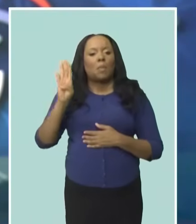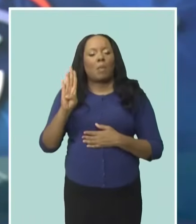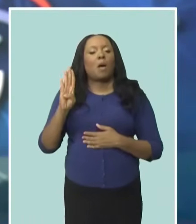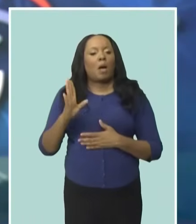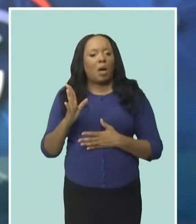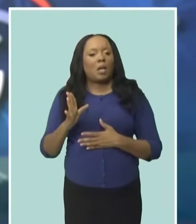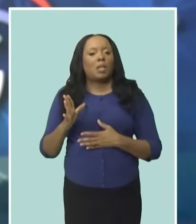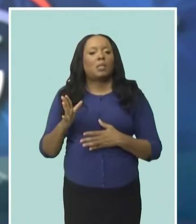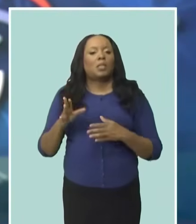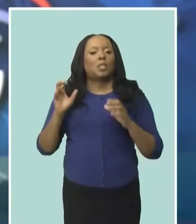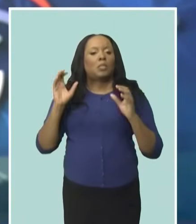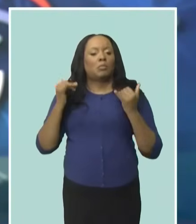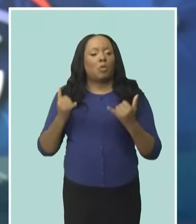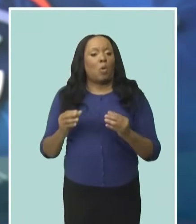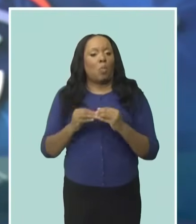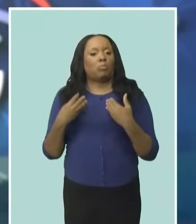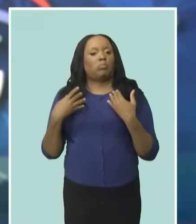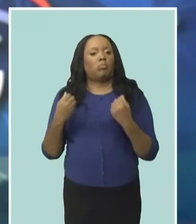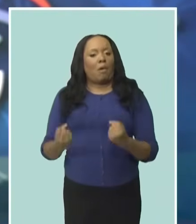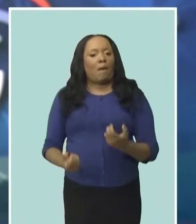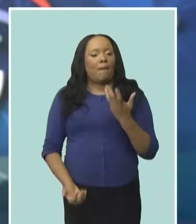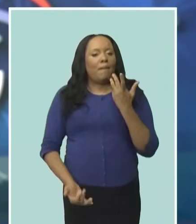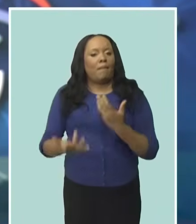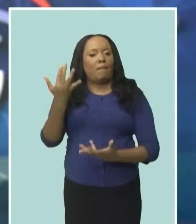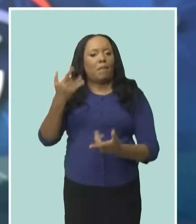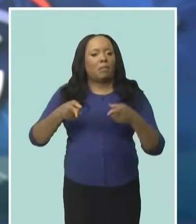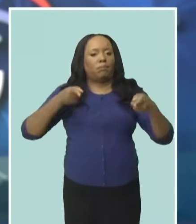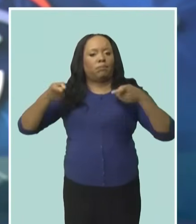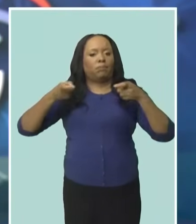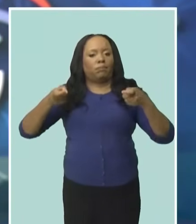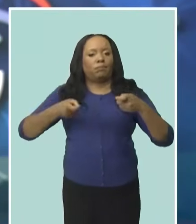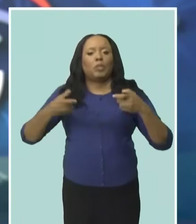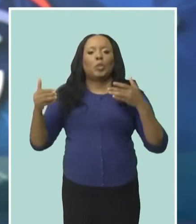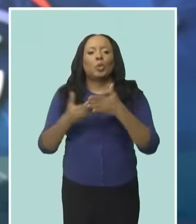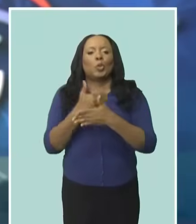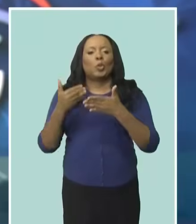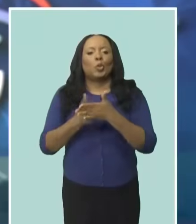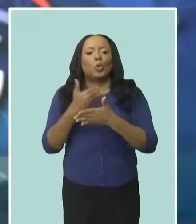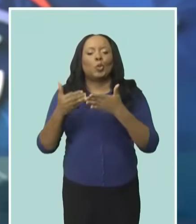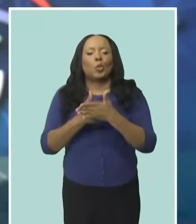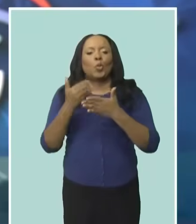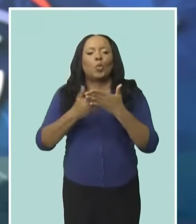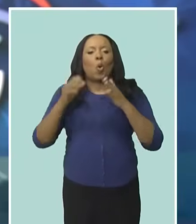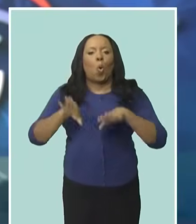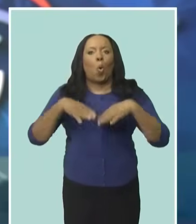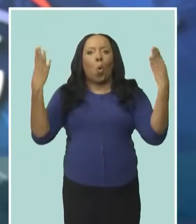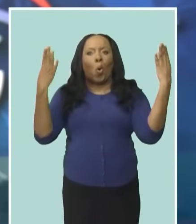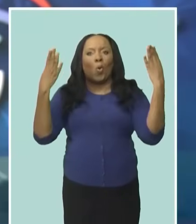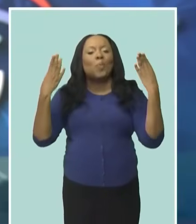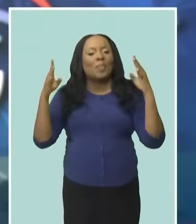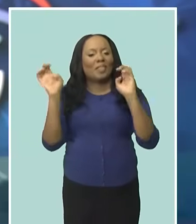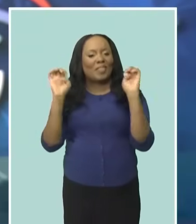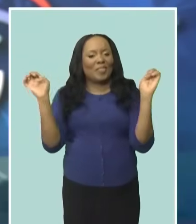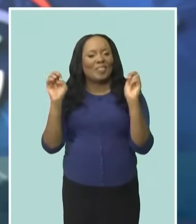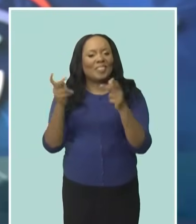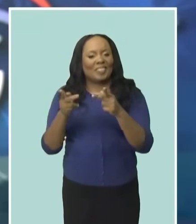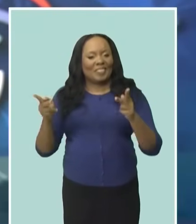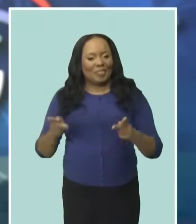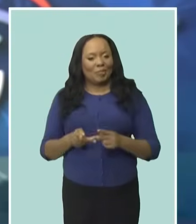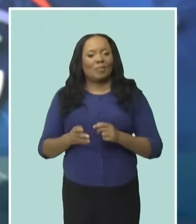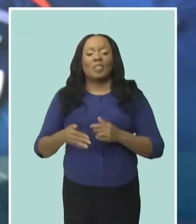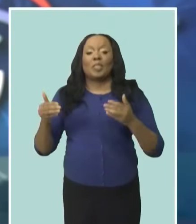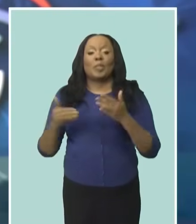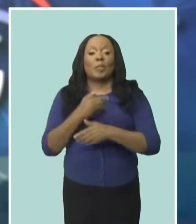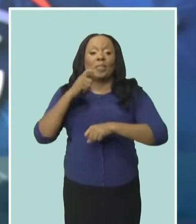been strengthened with the opening of the new state-of-the-art emergency services complex, a milestone that officials say